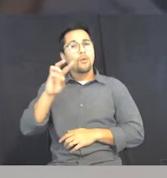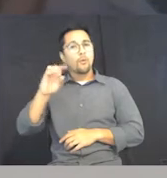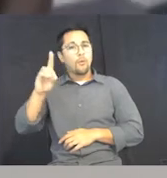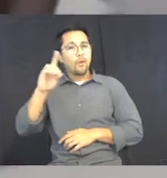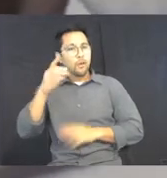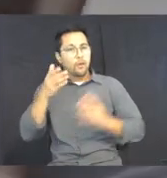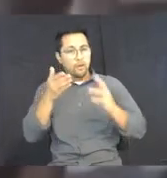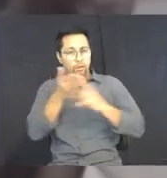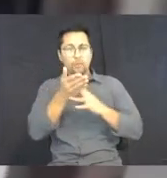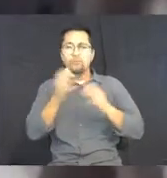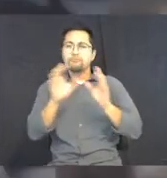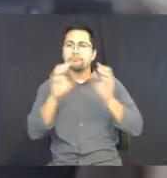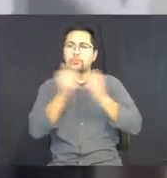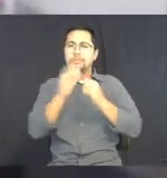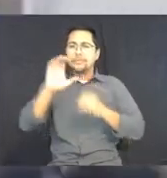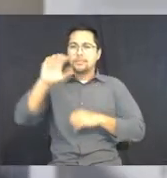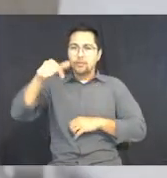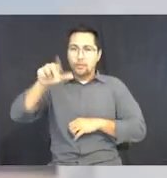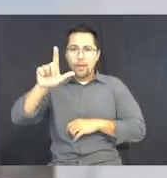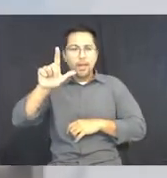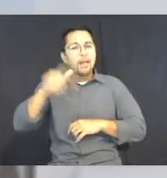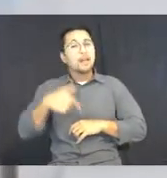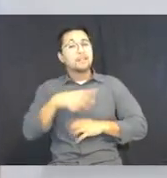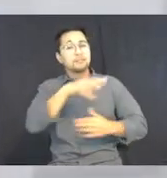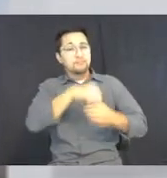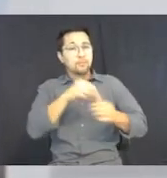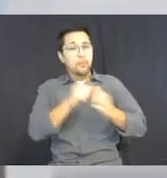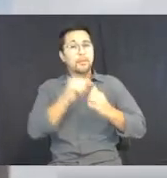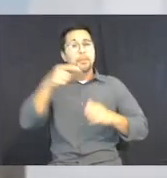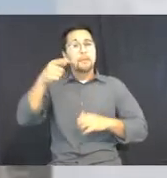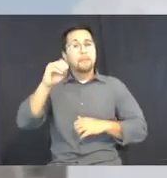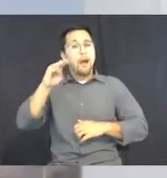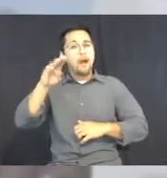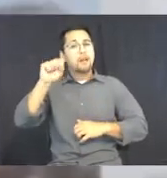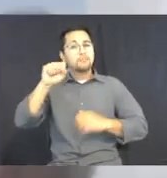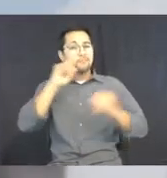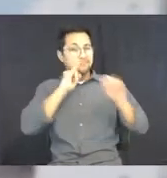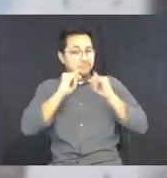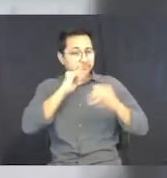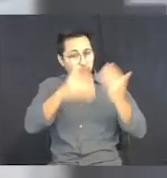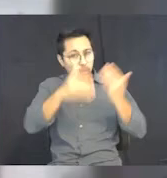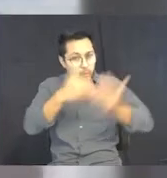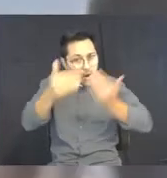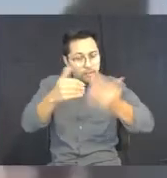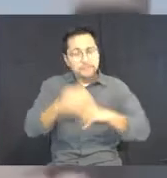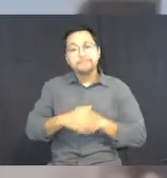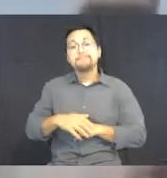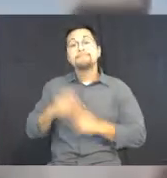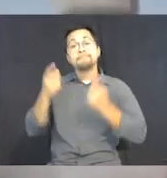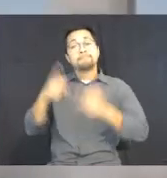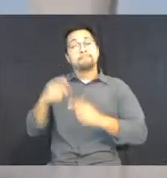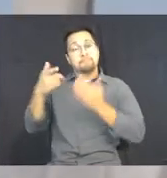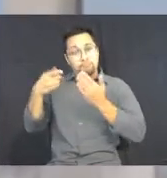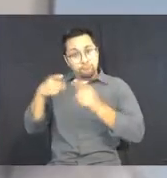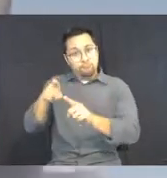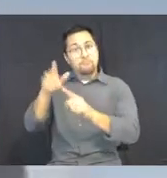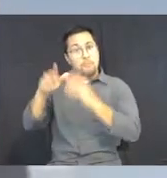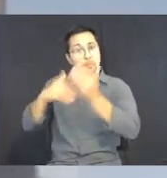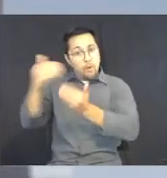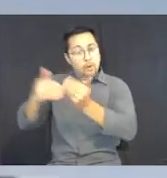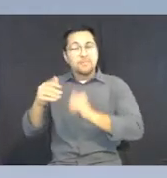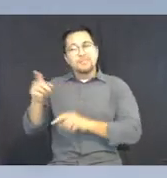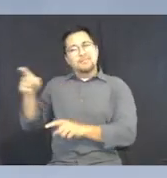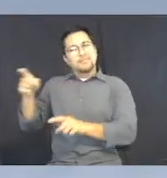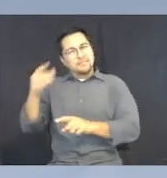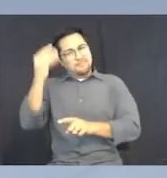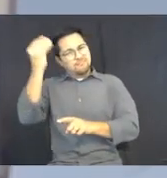residence. And it was not something that was on the radar for the staff at all. It never came